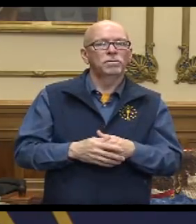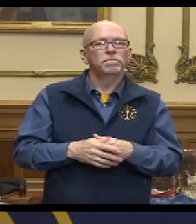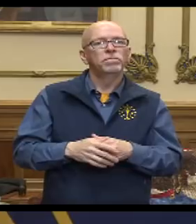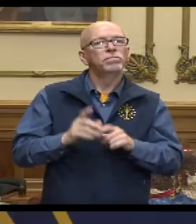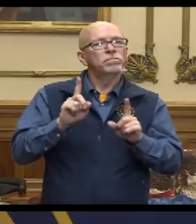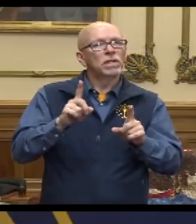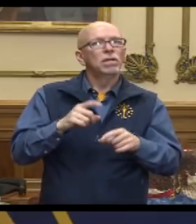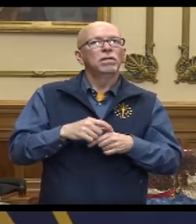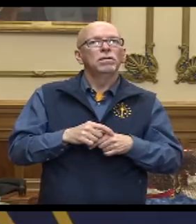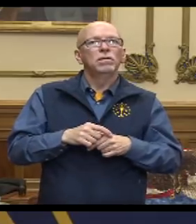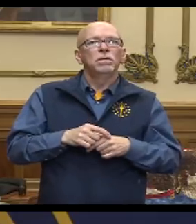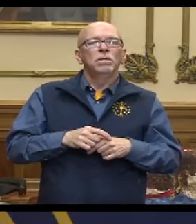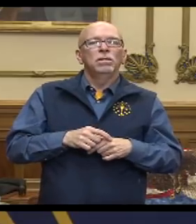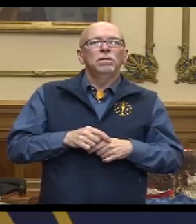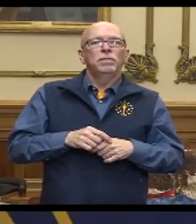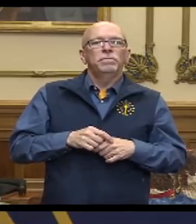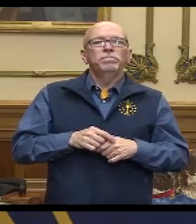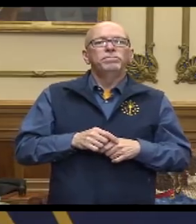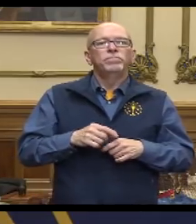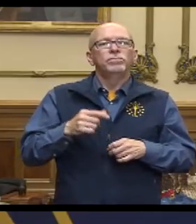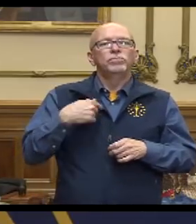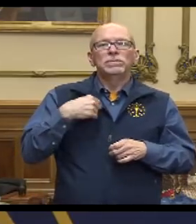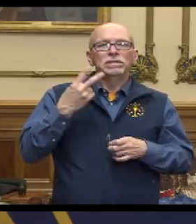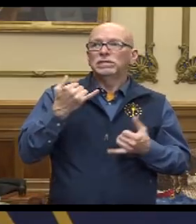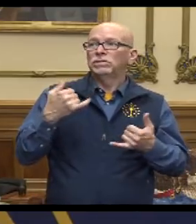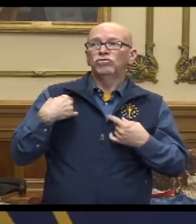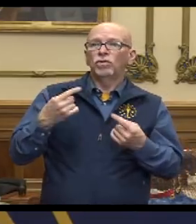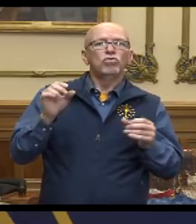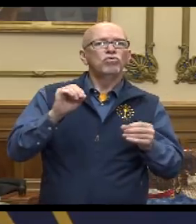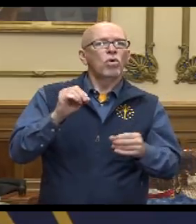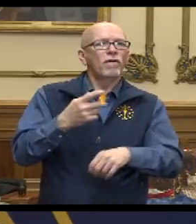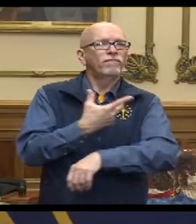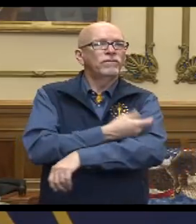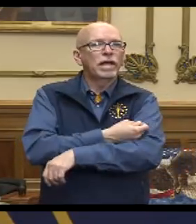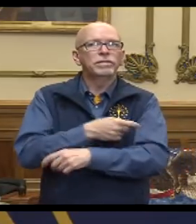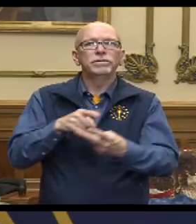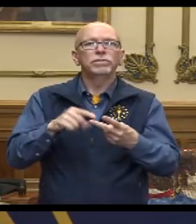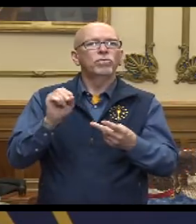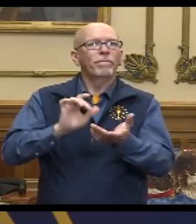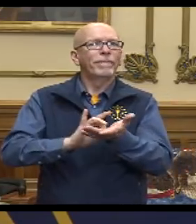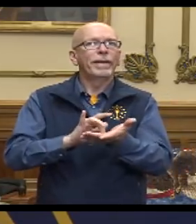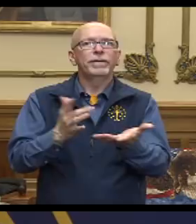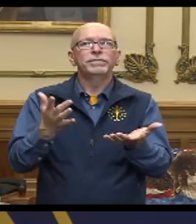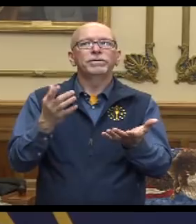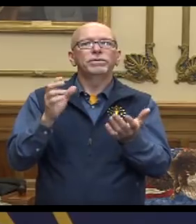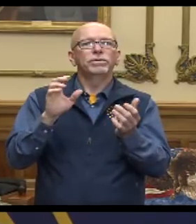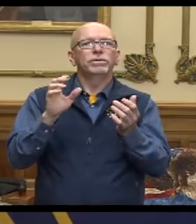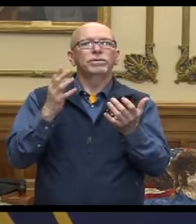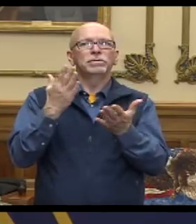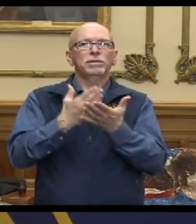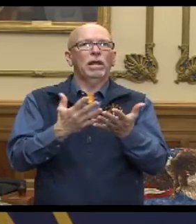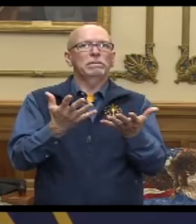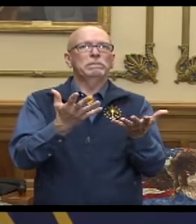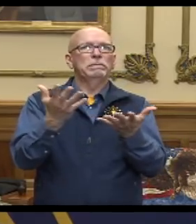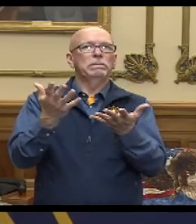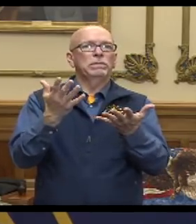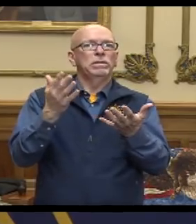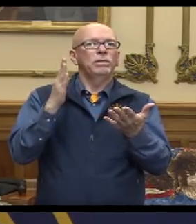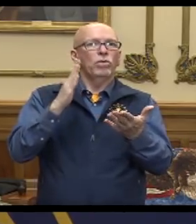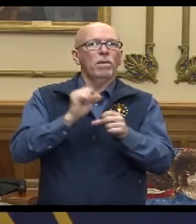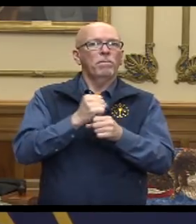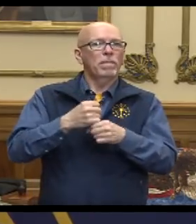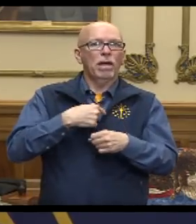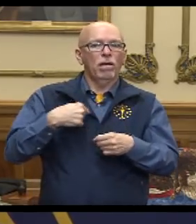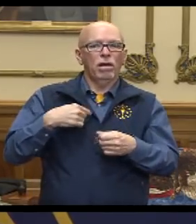we see no vaccine yet, and we see a lot of variables out there that could make us